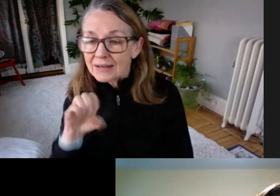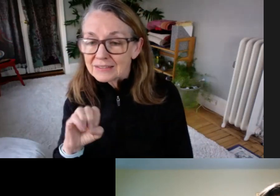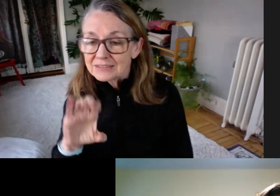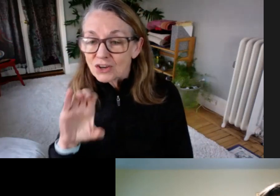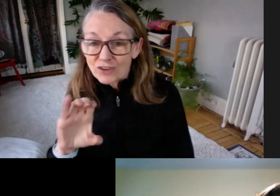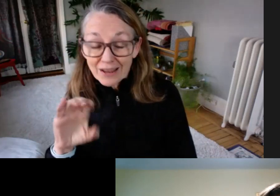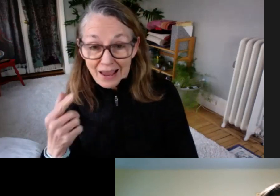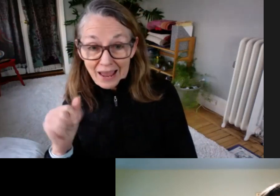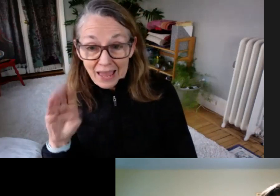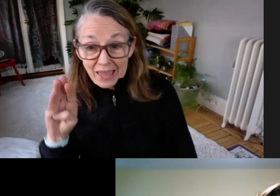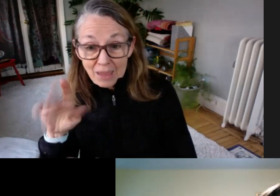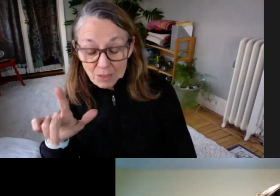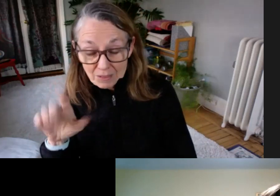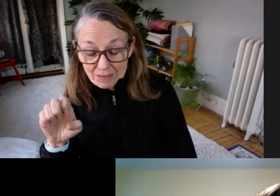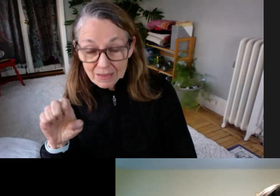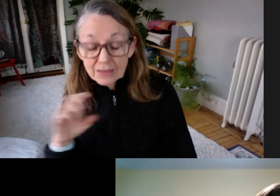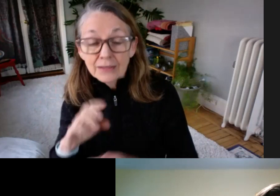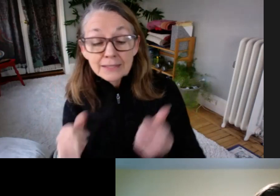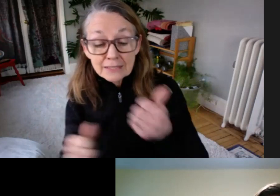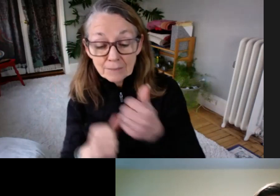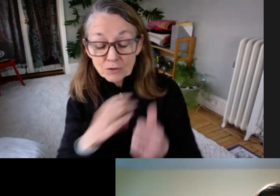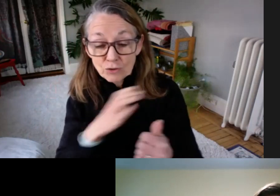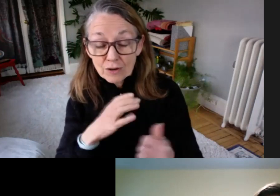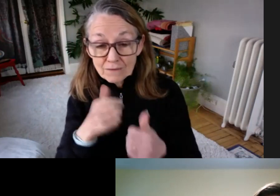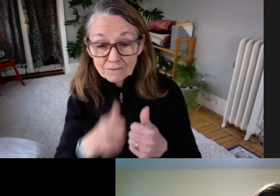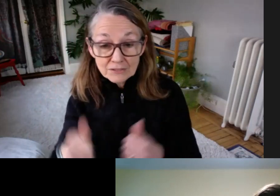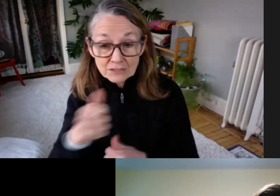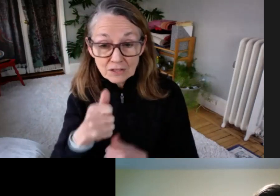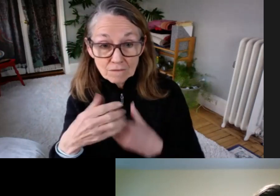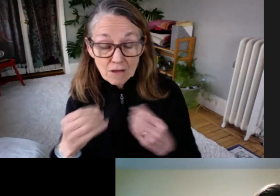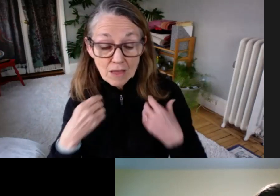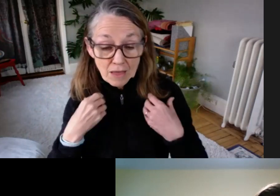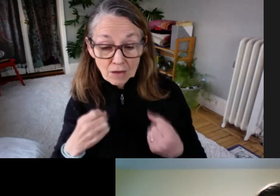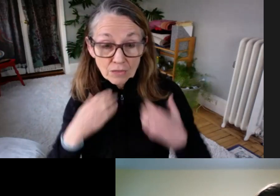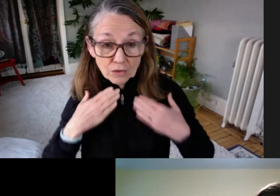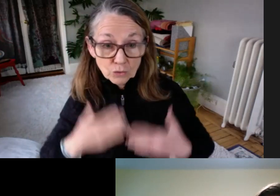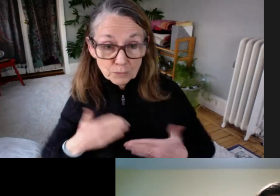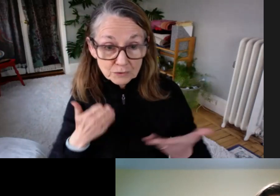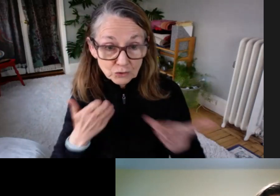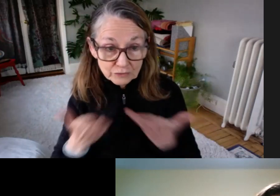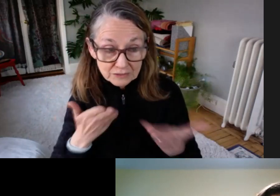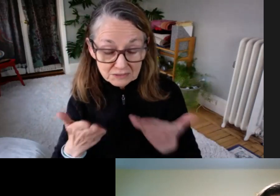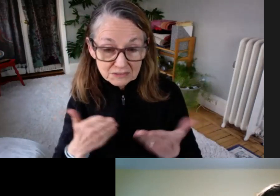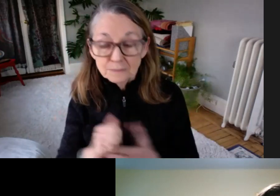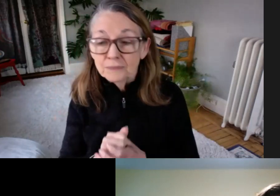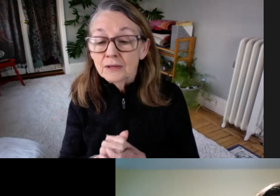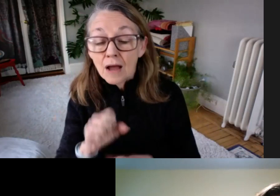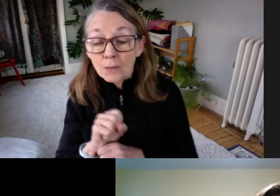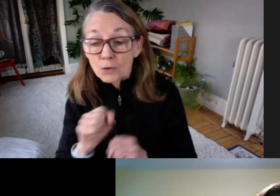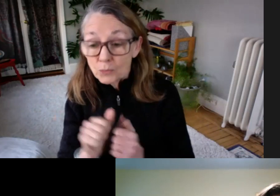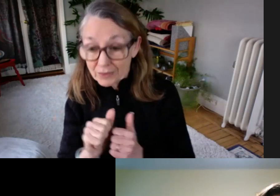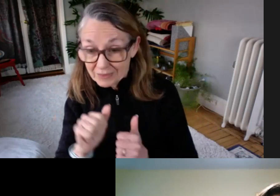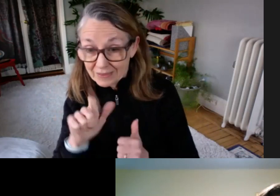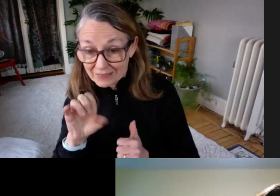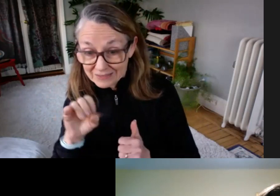am Deputy Director at the Executive Office of Health and Human Services. I work with Lisa Stay, who's on this